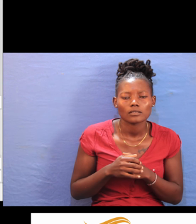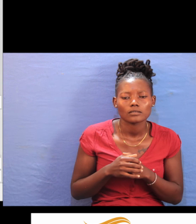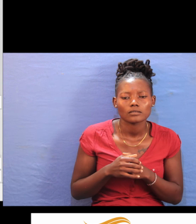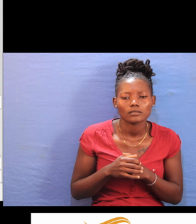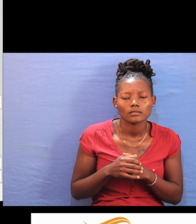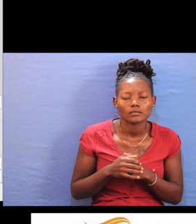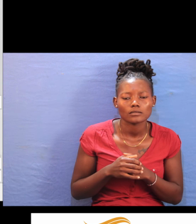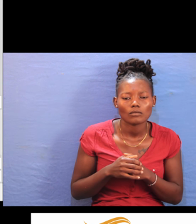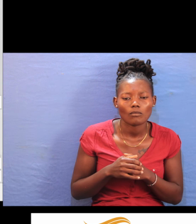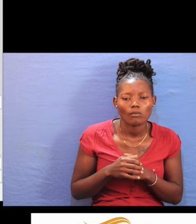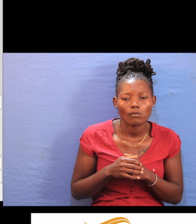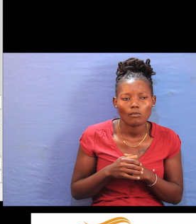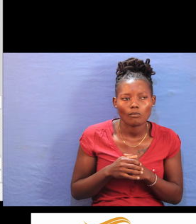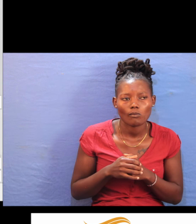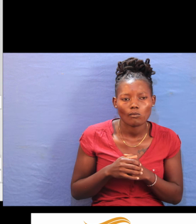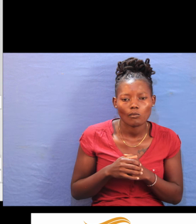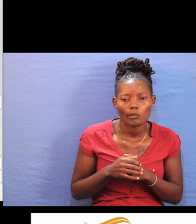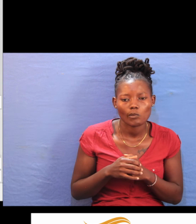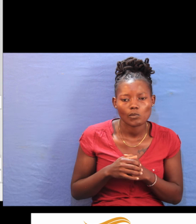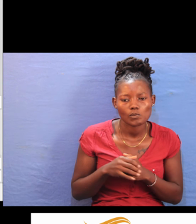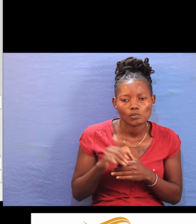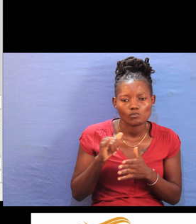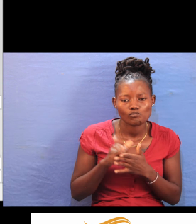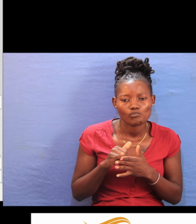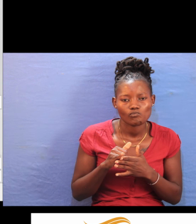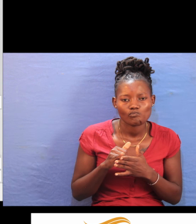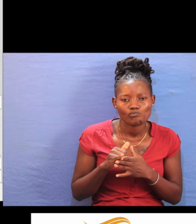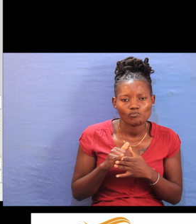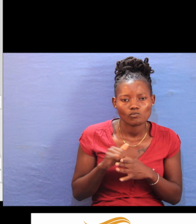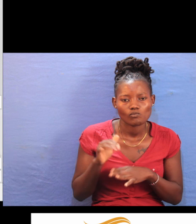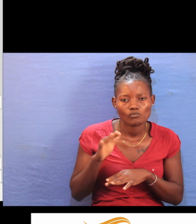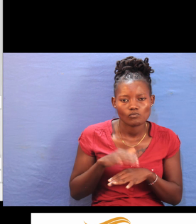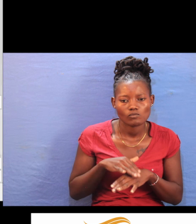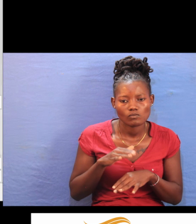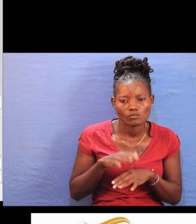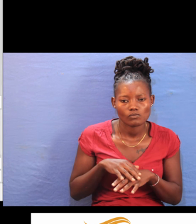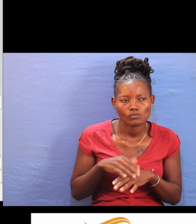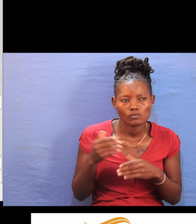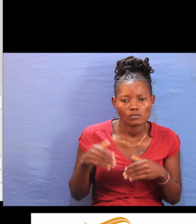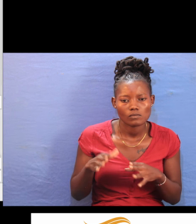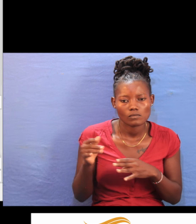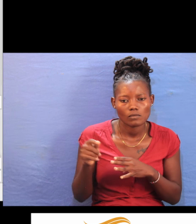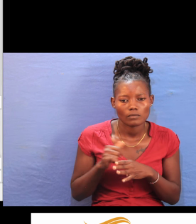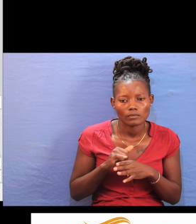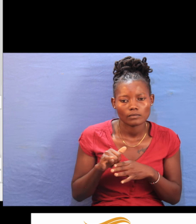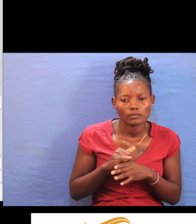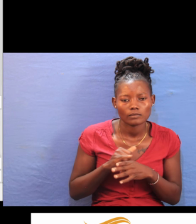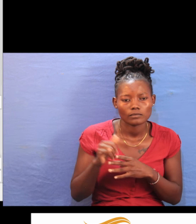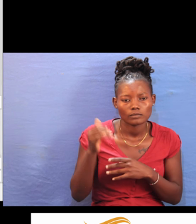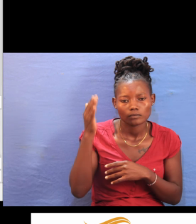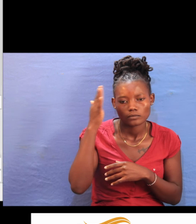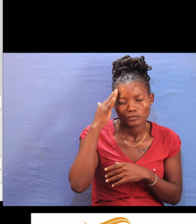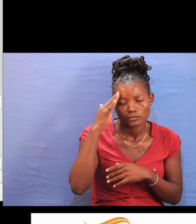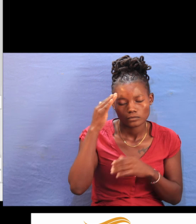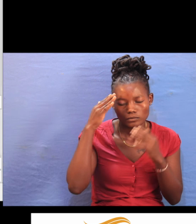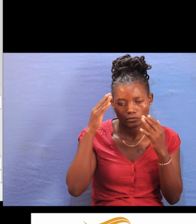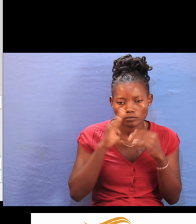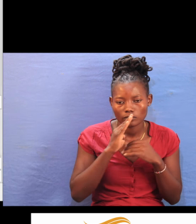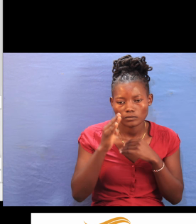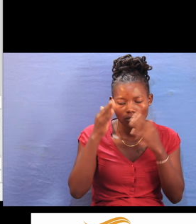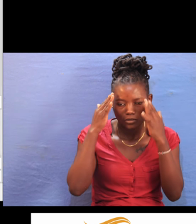this girl who in between sets, young girl would just sit down and just such a